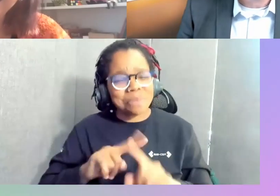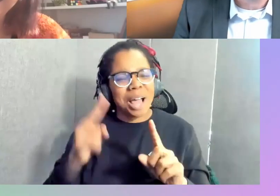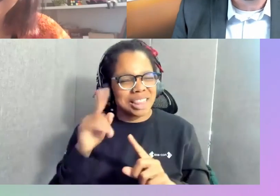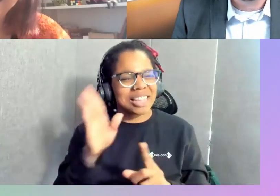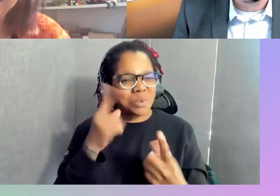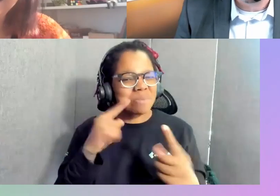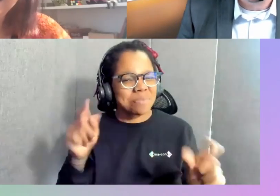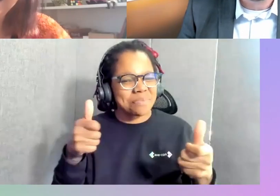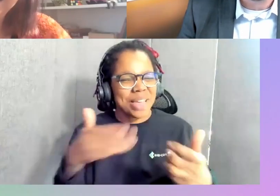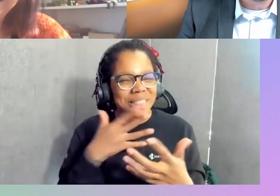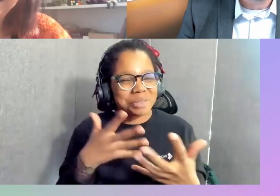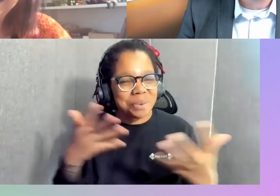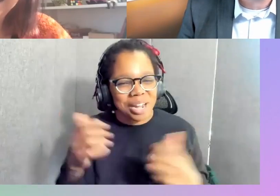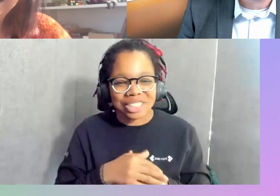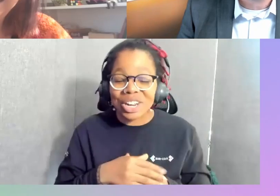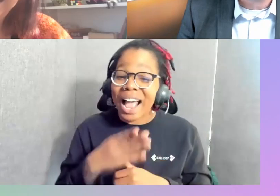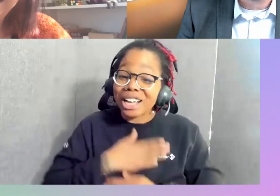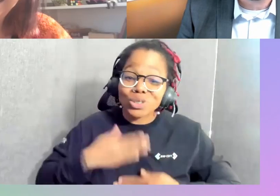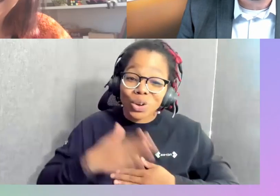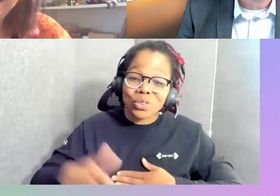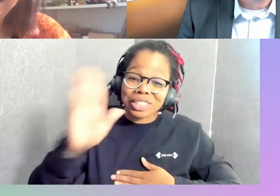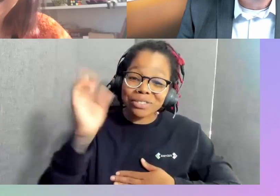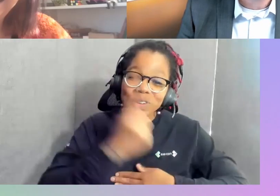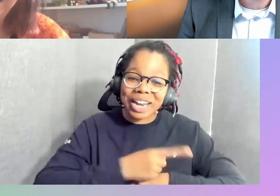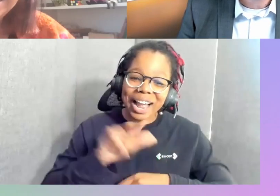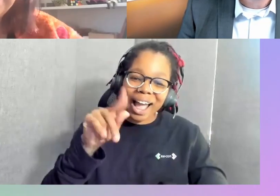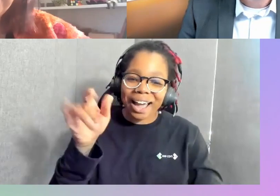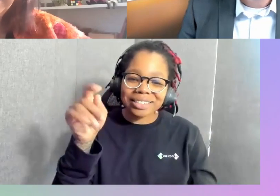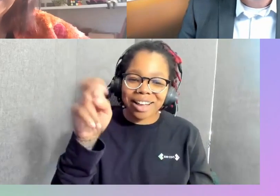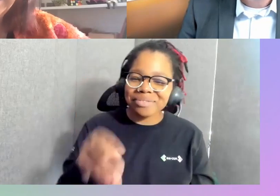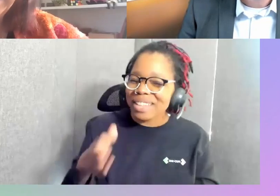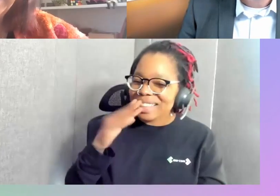hit that bar. Thank you very much, and enjoy the rest of your day at AXCON. Thanks, everyone.